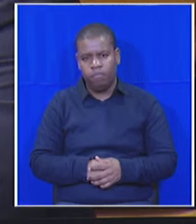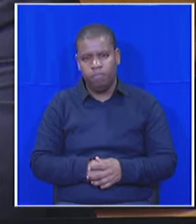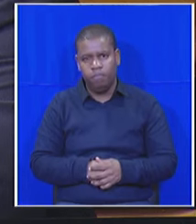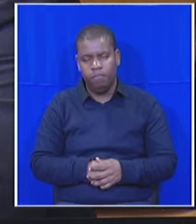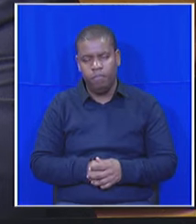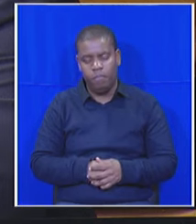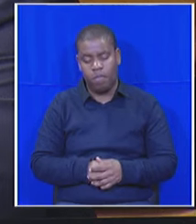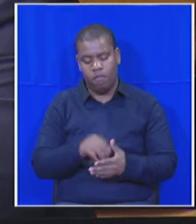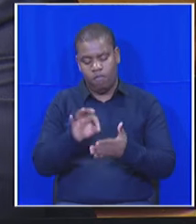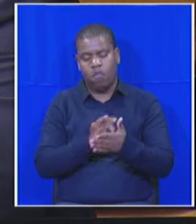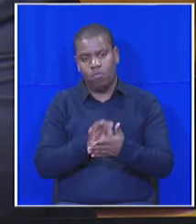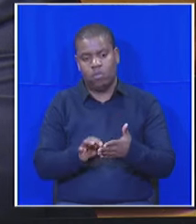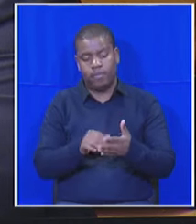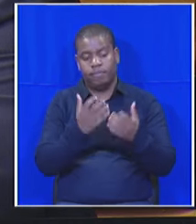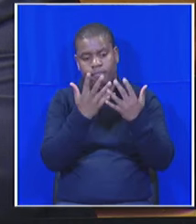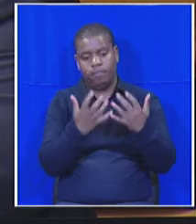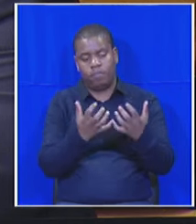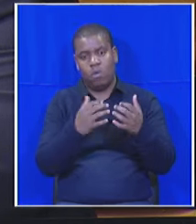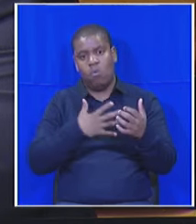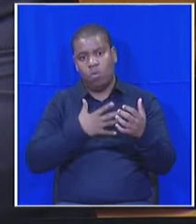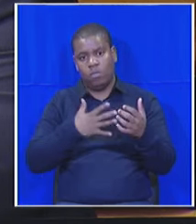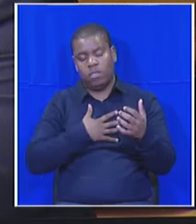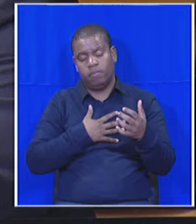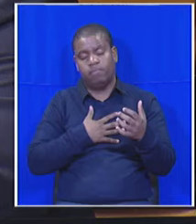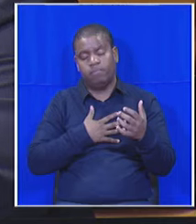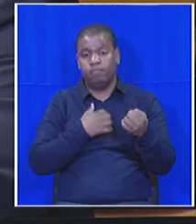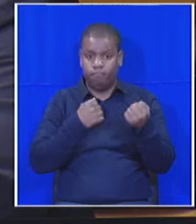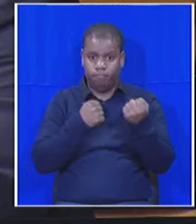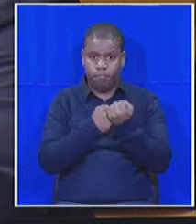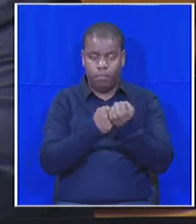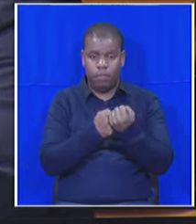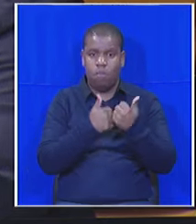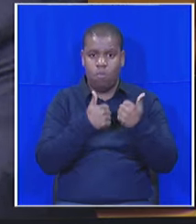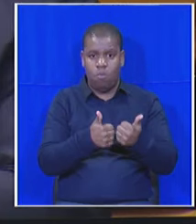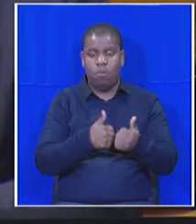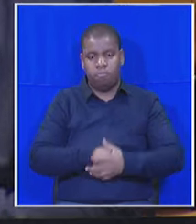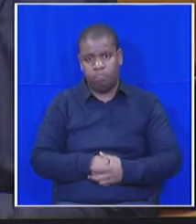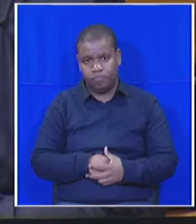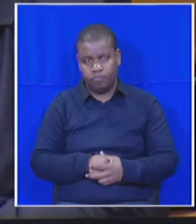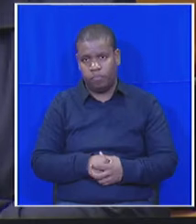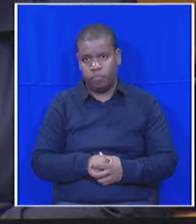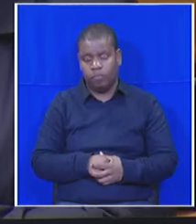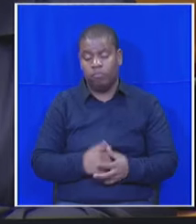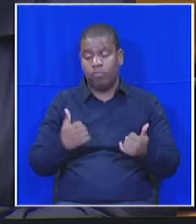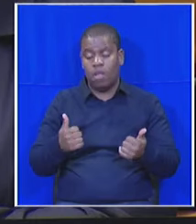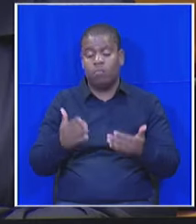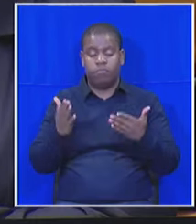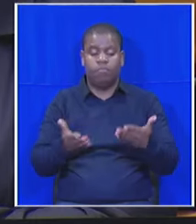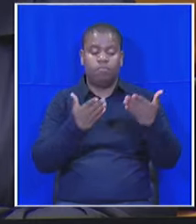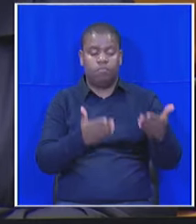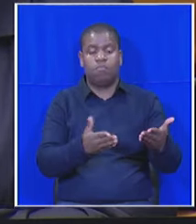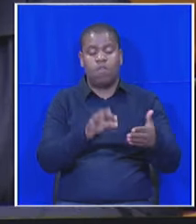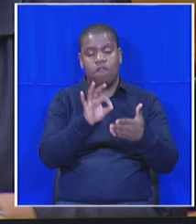The vote on water and sanitation have been accordingly agreed to. I now put vote